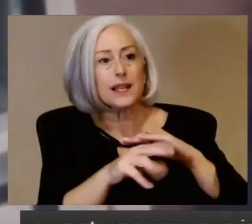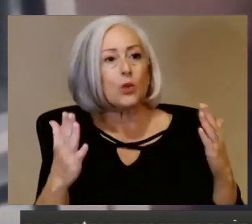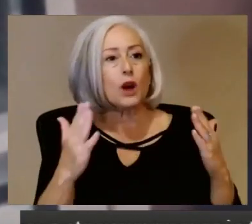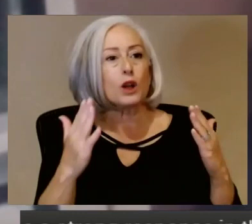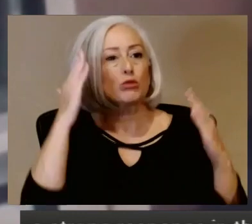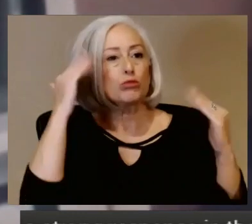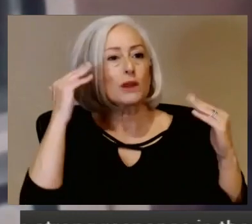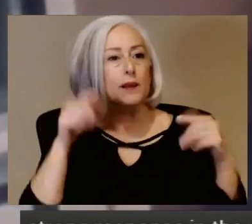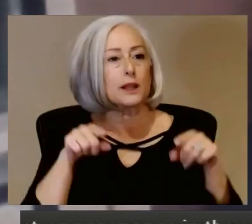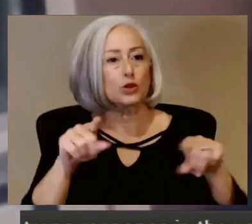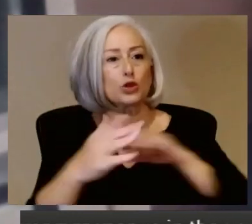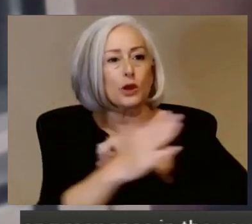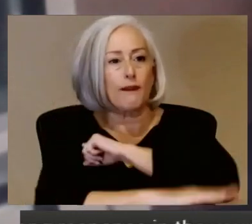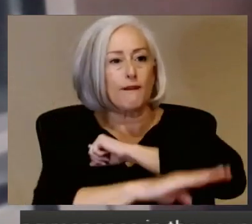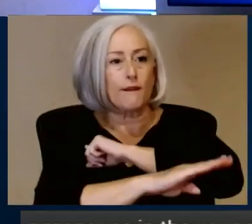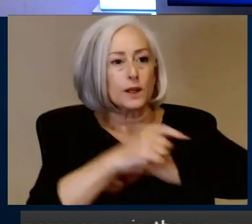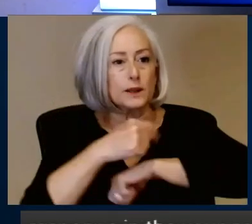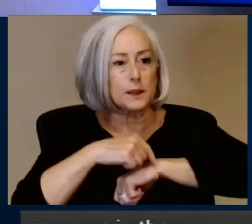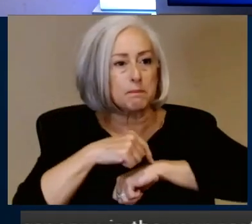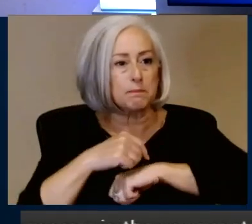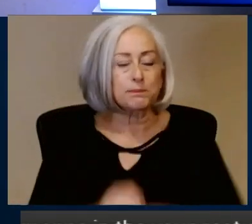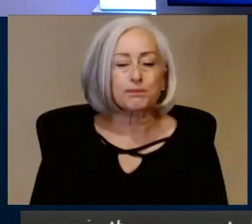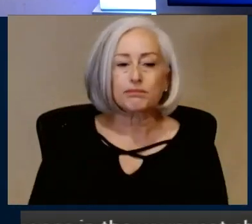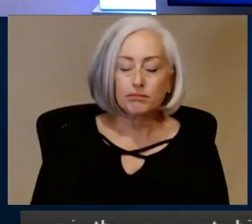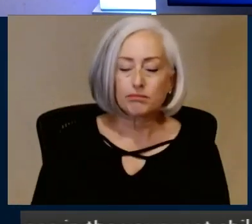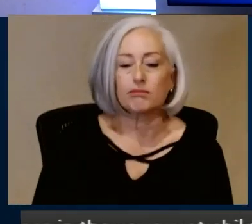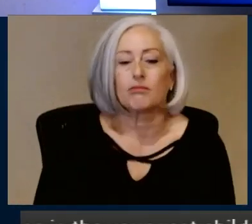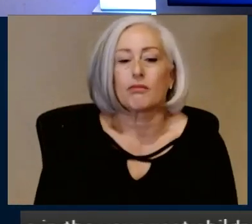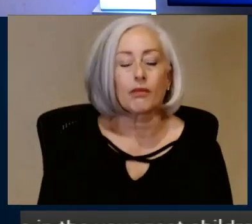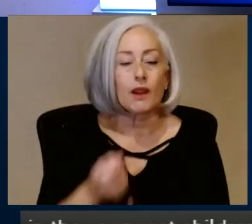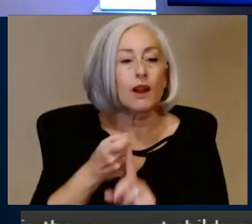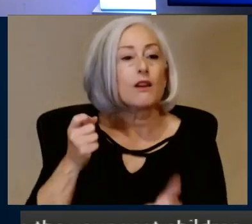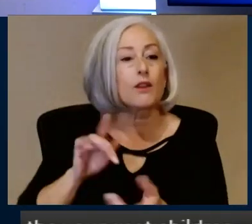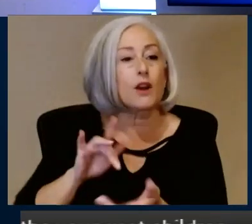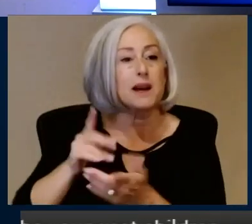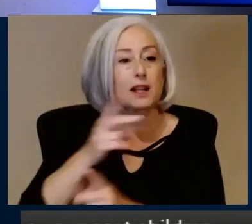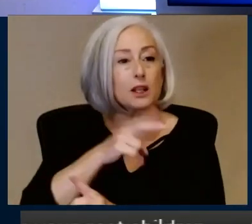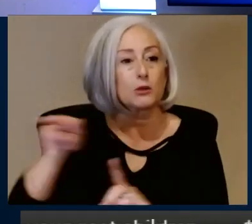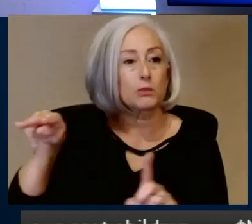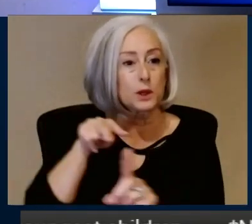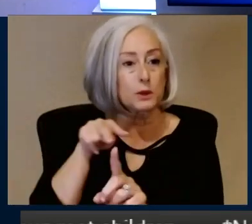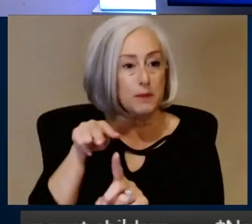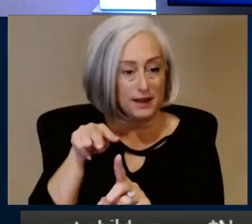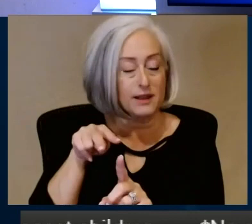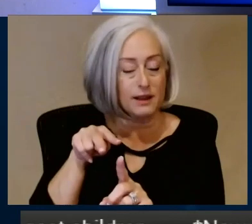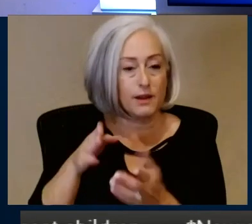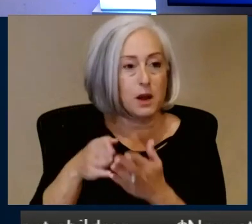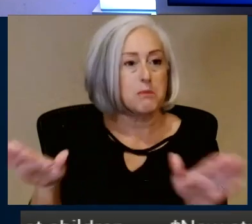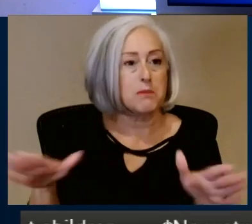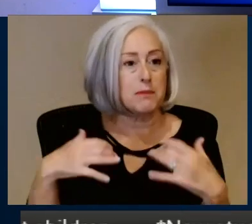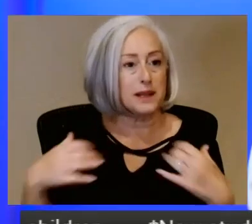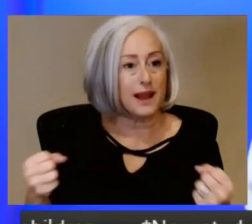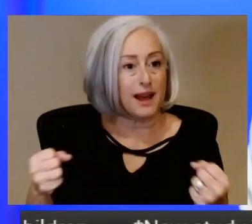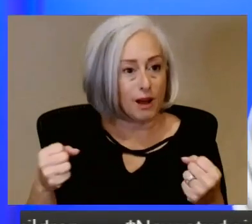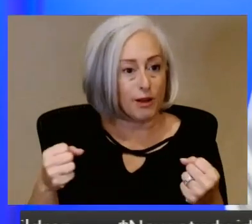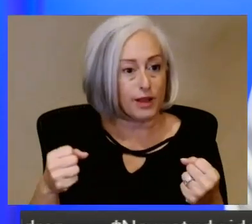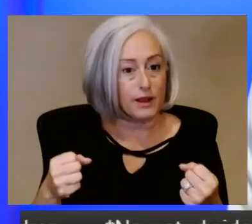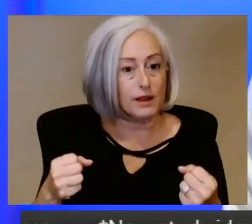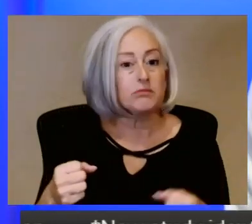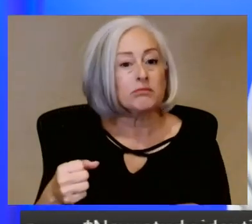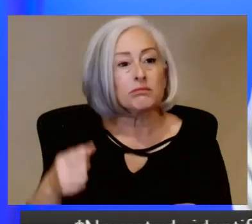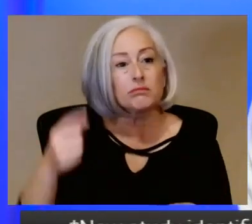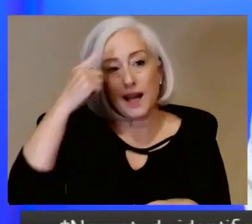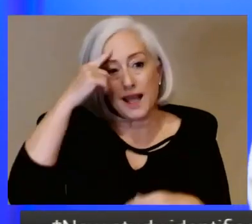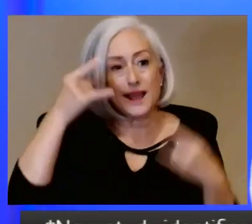Hawk? Yeah, I mean, I think from the pure medical standpoint, public health standpoint, I think probably the masks are going to be